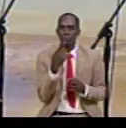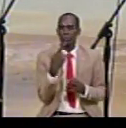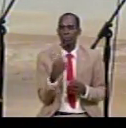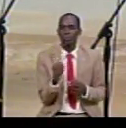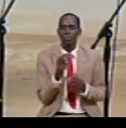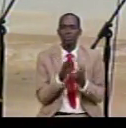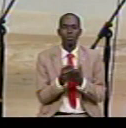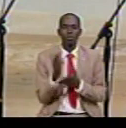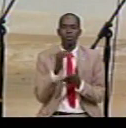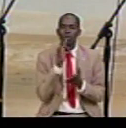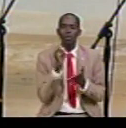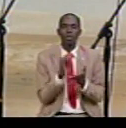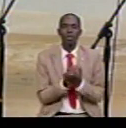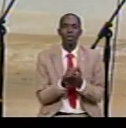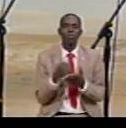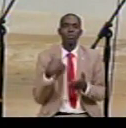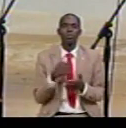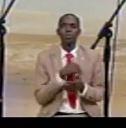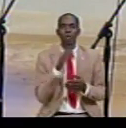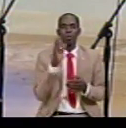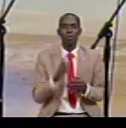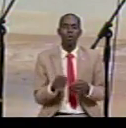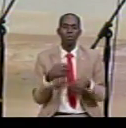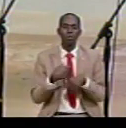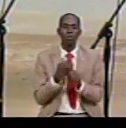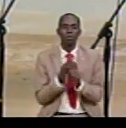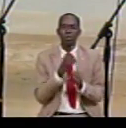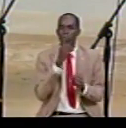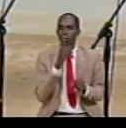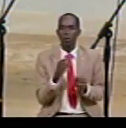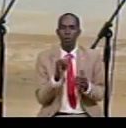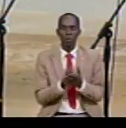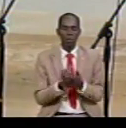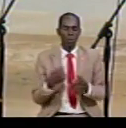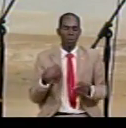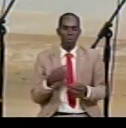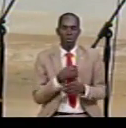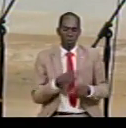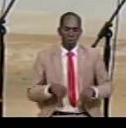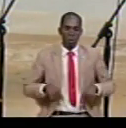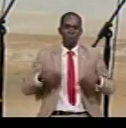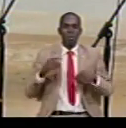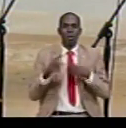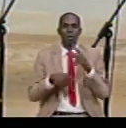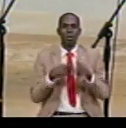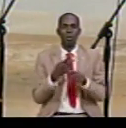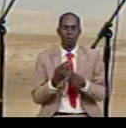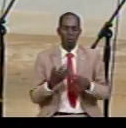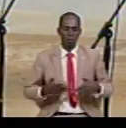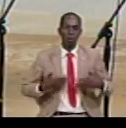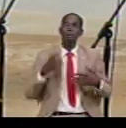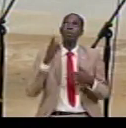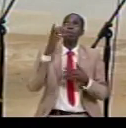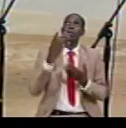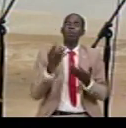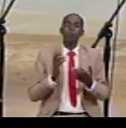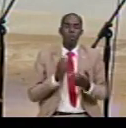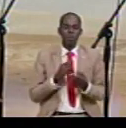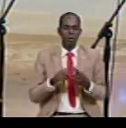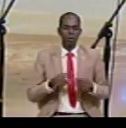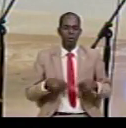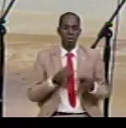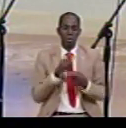we must make sure that we live the life that God wants us to live. And when we live that kind of life, you will